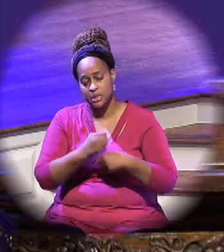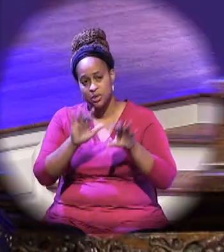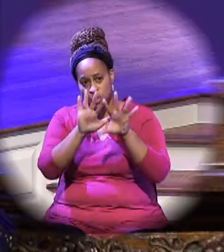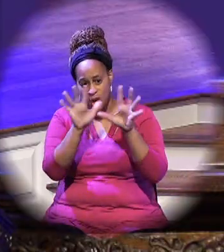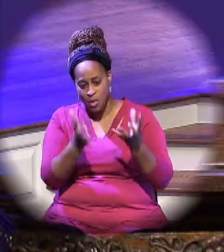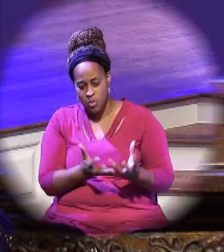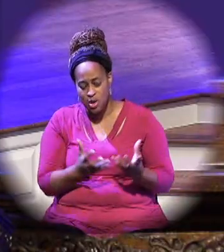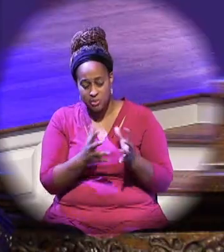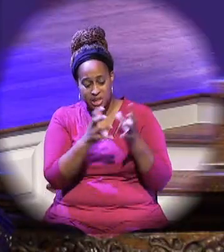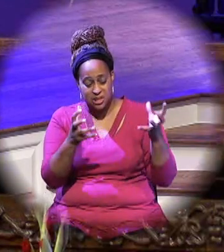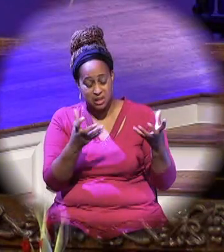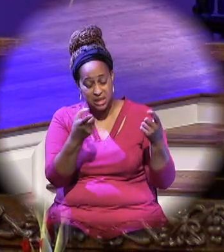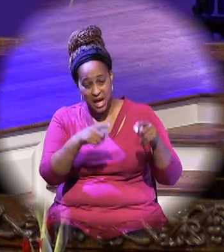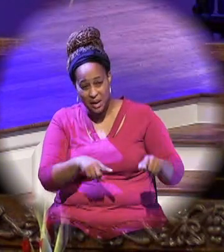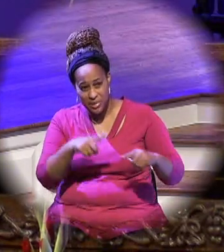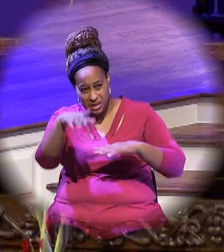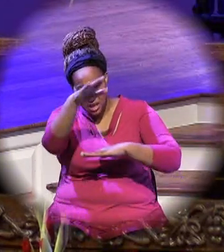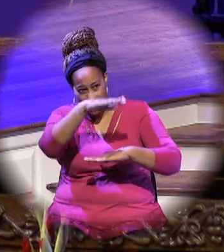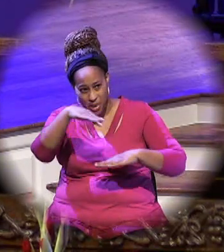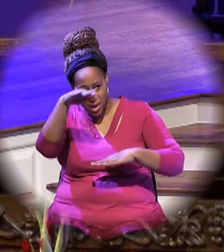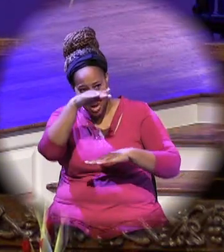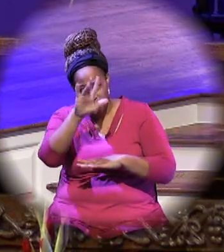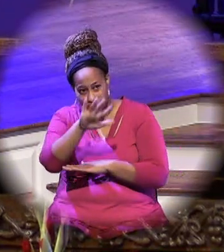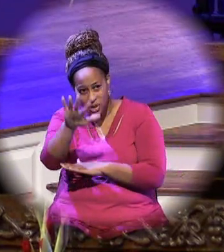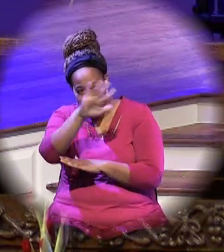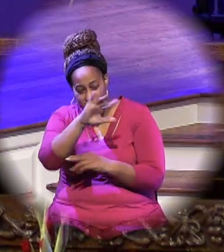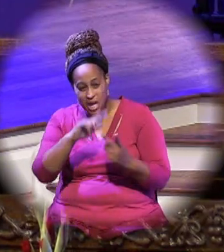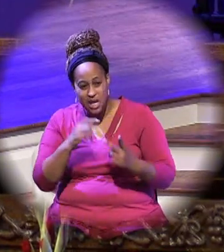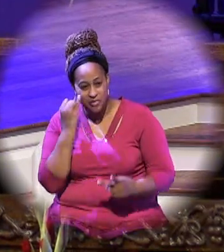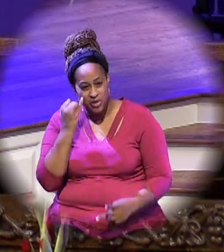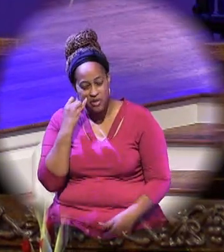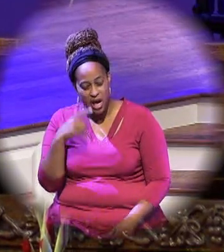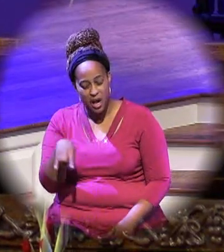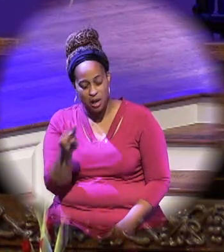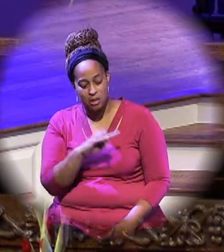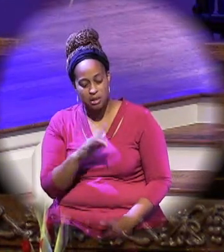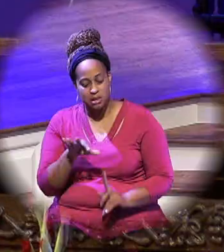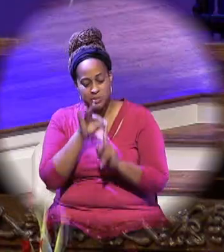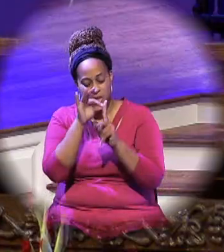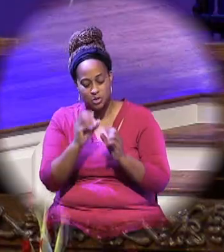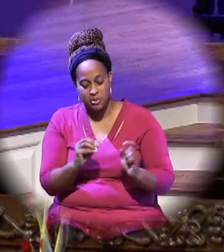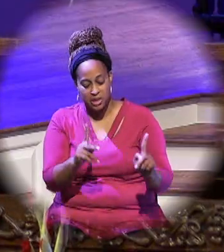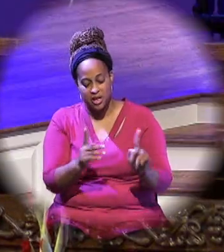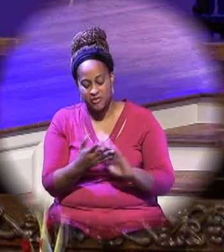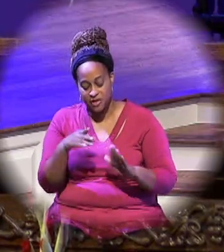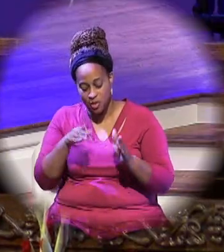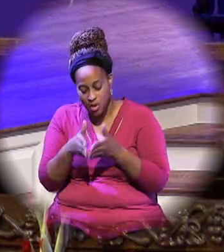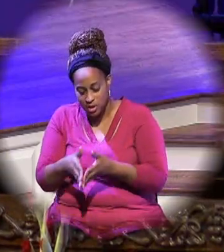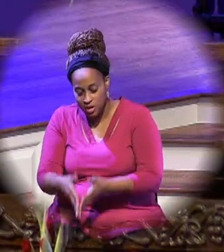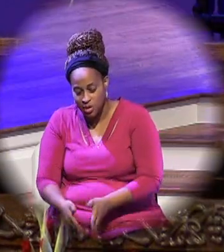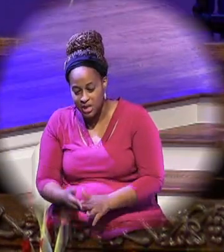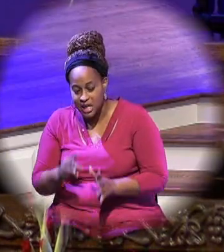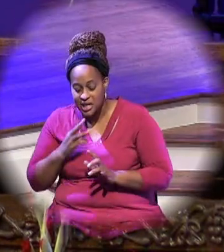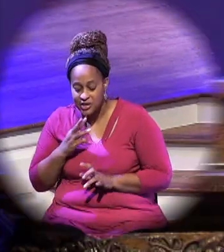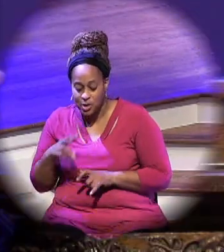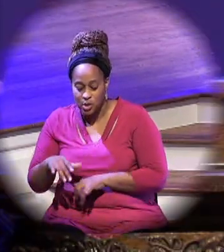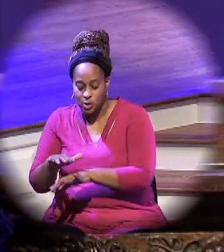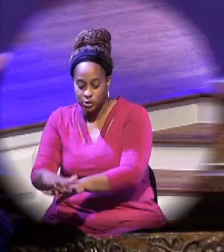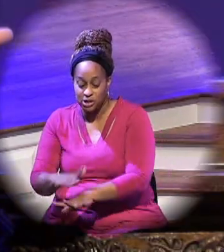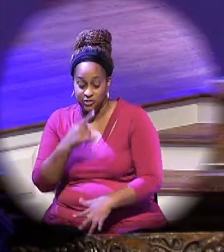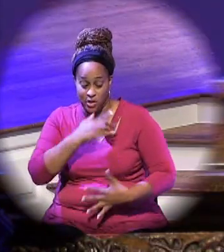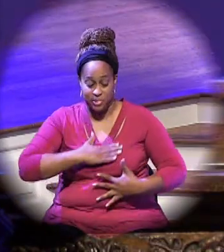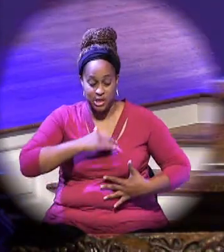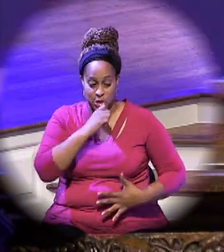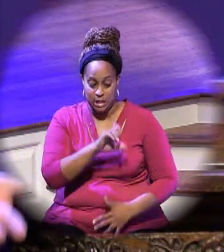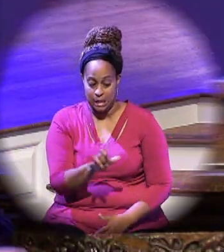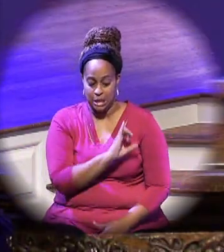much happens above us, and if we ever have the luxury of going down into the ocean for pleasure, not like Jonah, we can